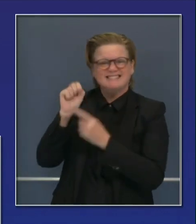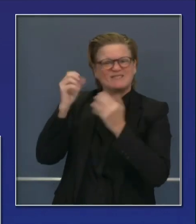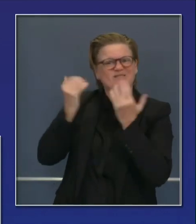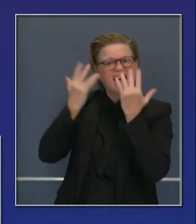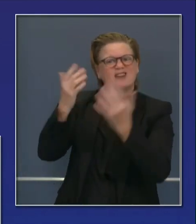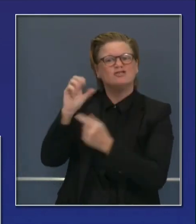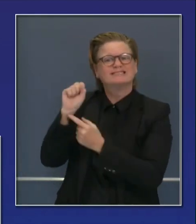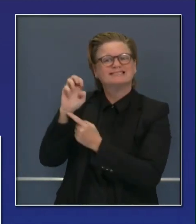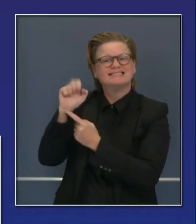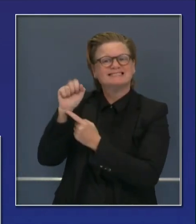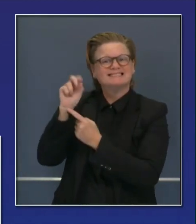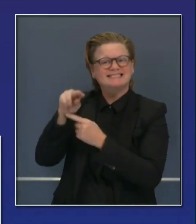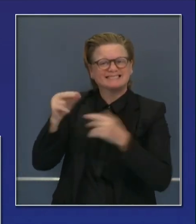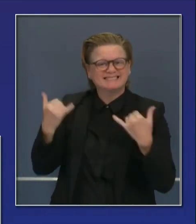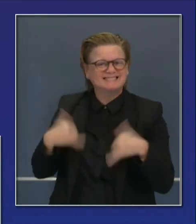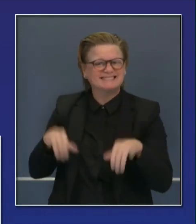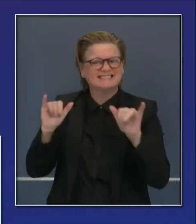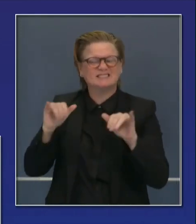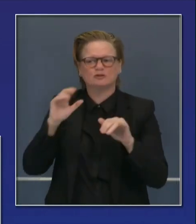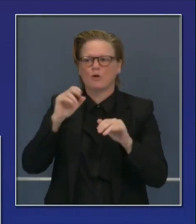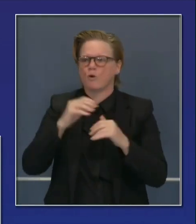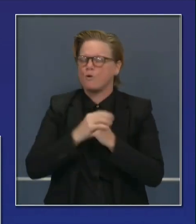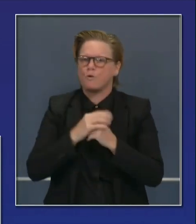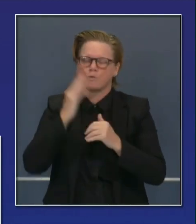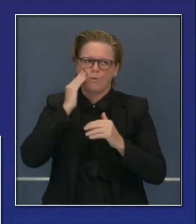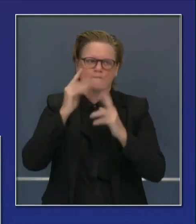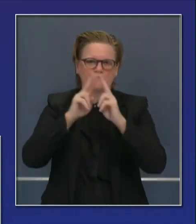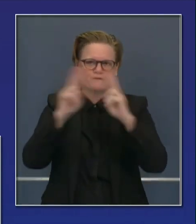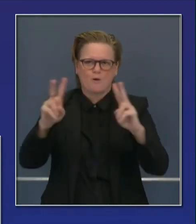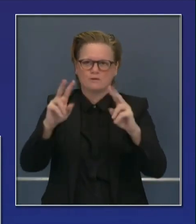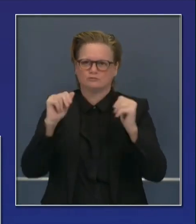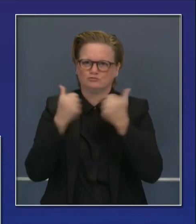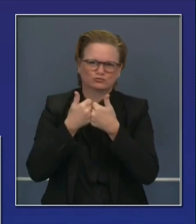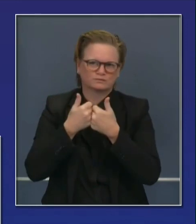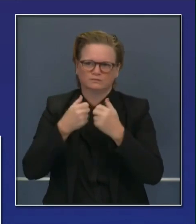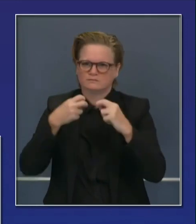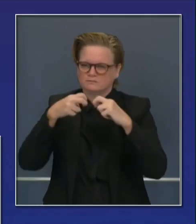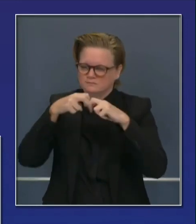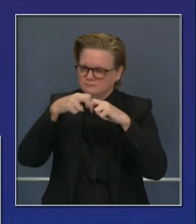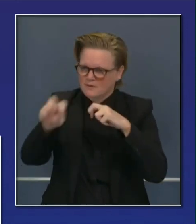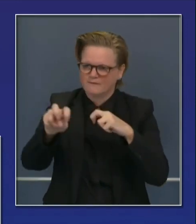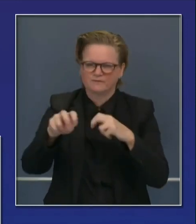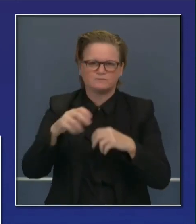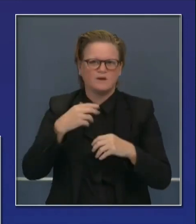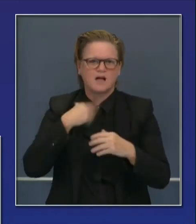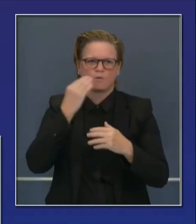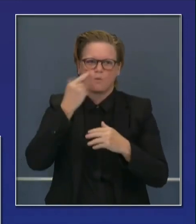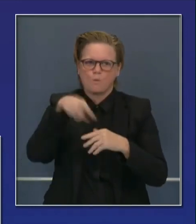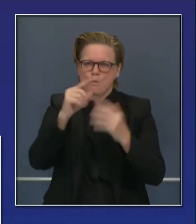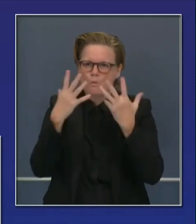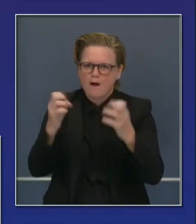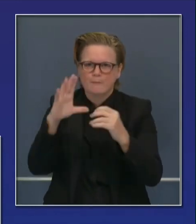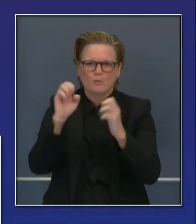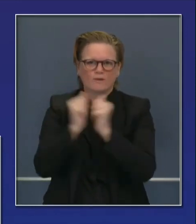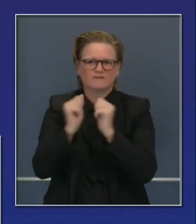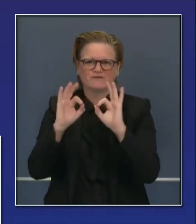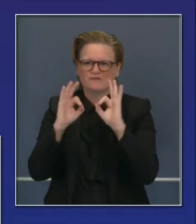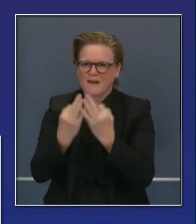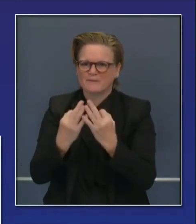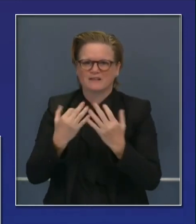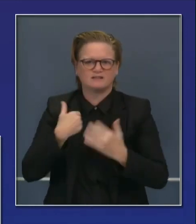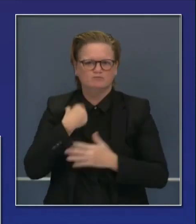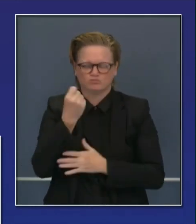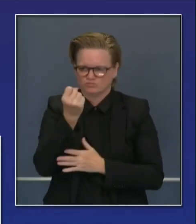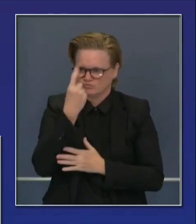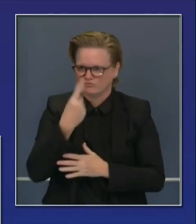I know how difficult it is for you and your families as well. Forgive me a point of personal privilege, but they just,